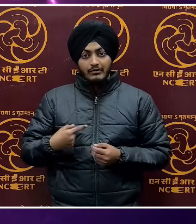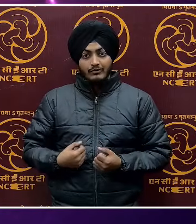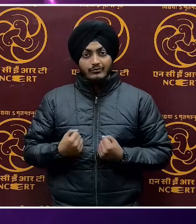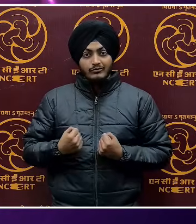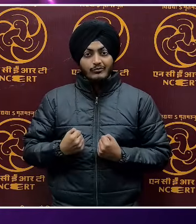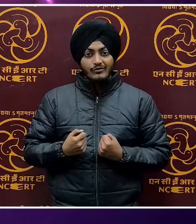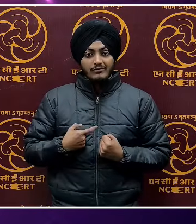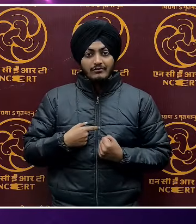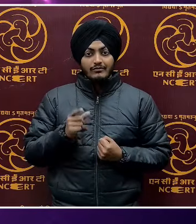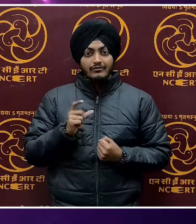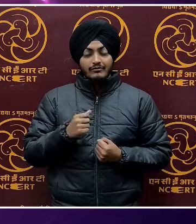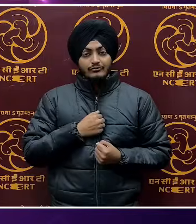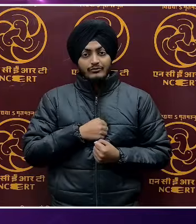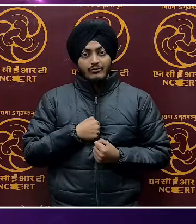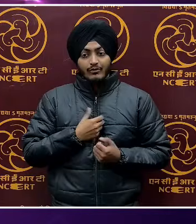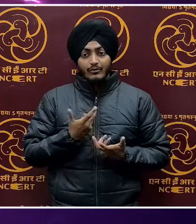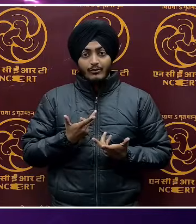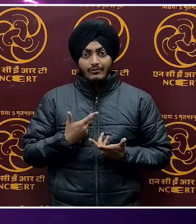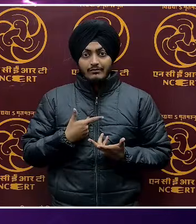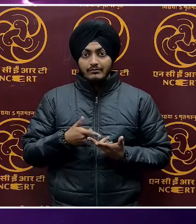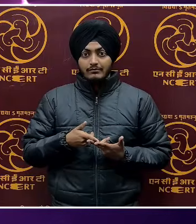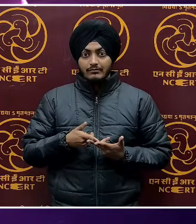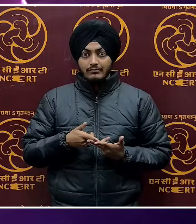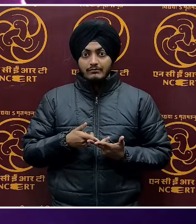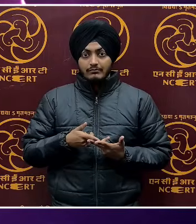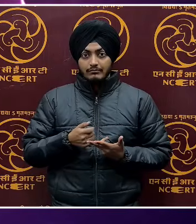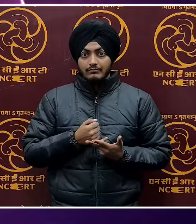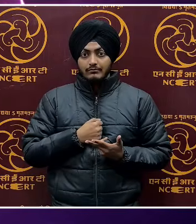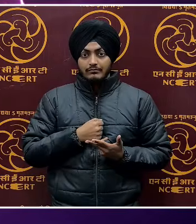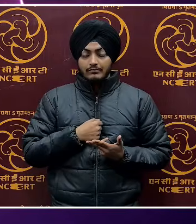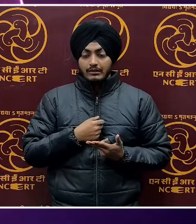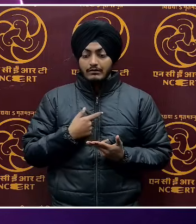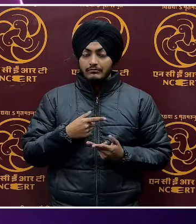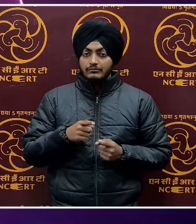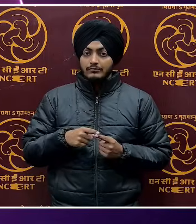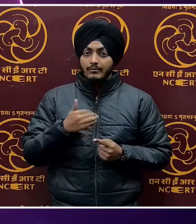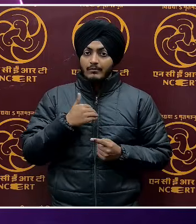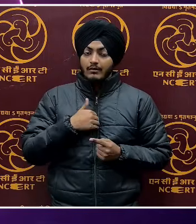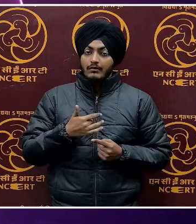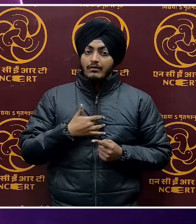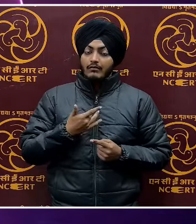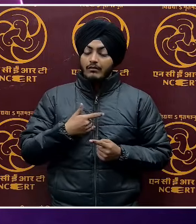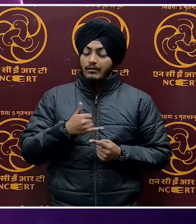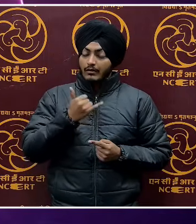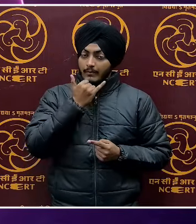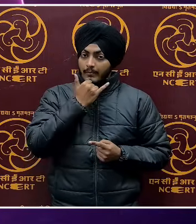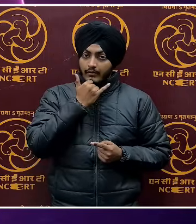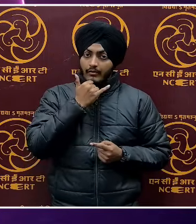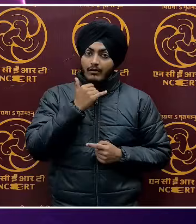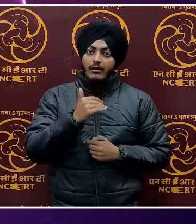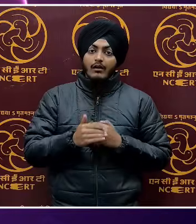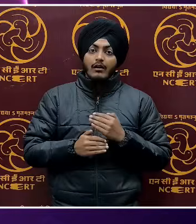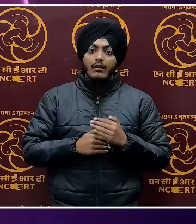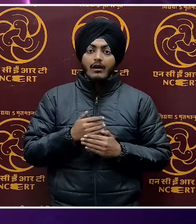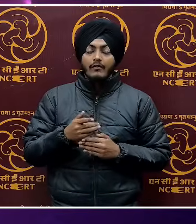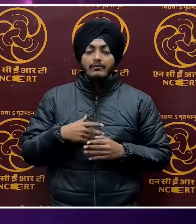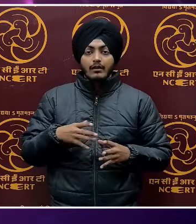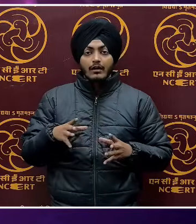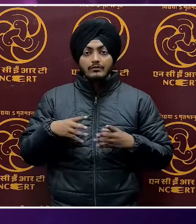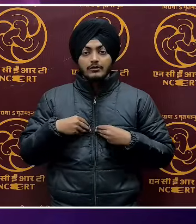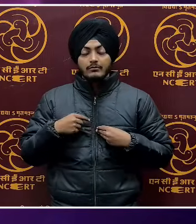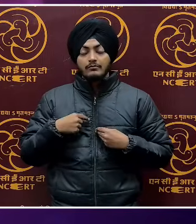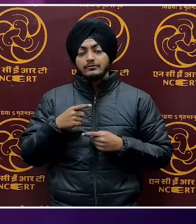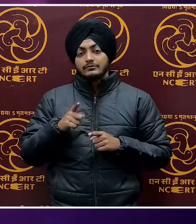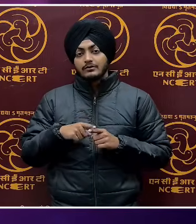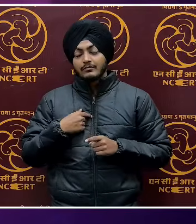to use this word sorry, because then we have to realize that we were wrong somewhere and we have to apologize for